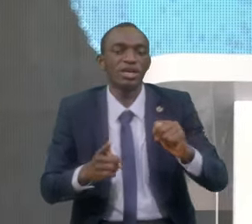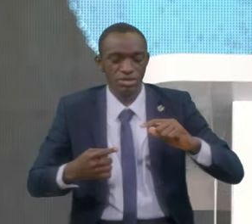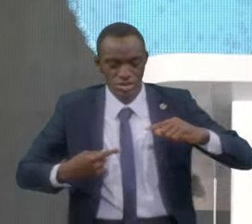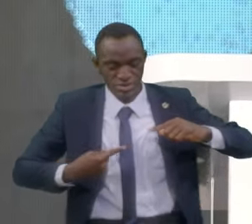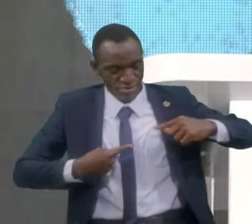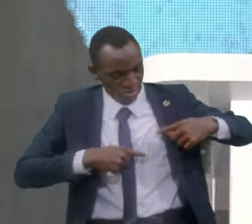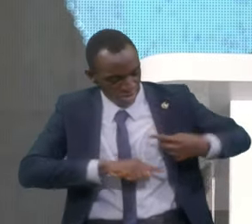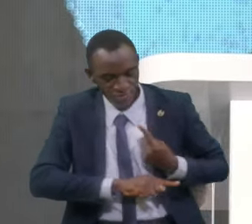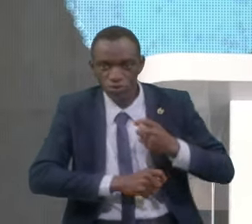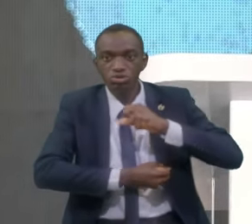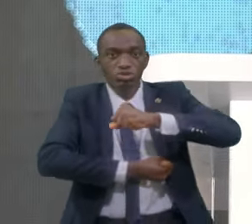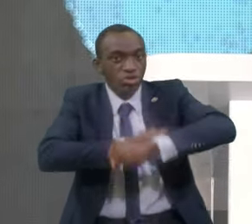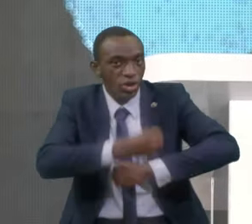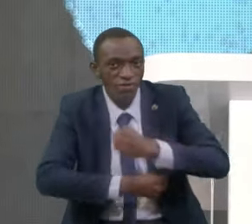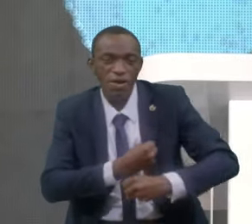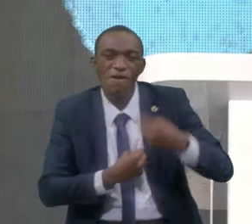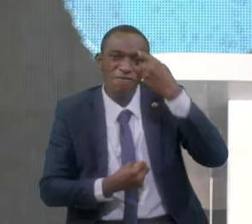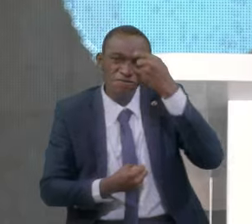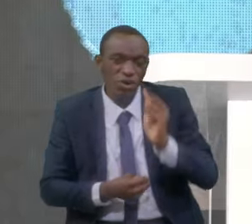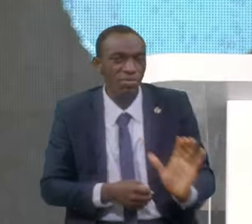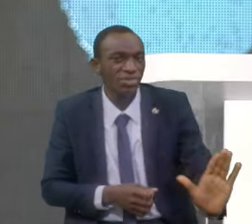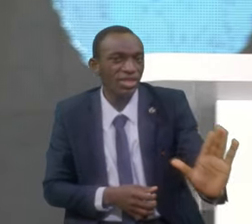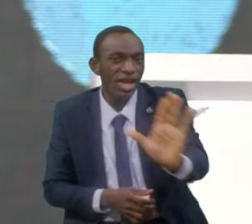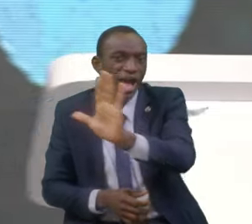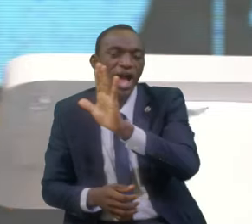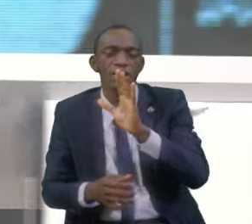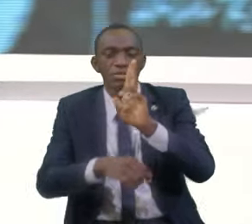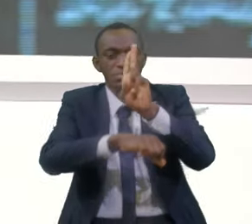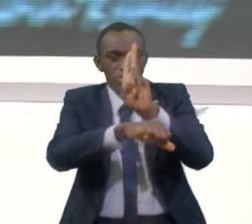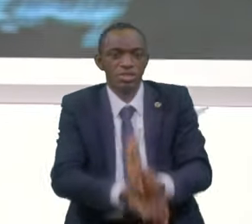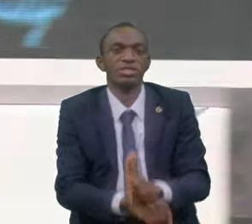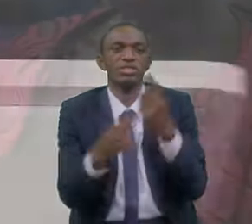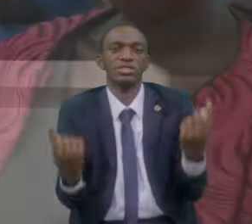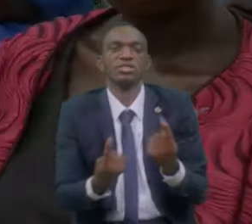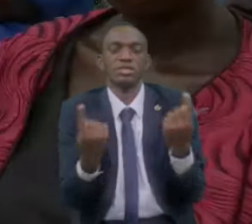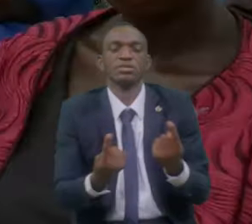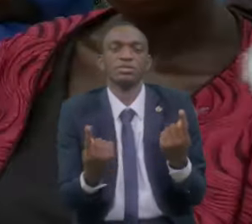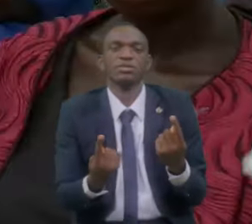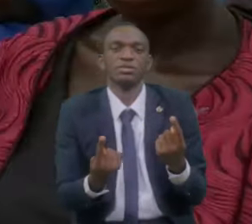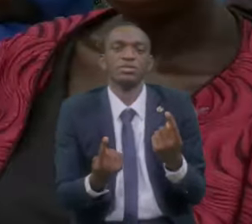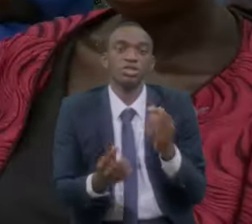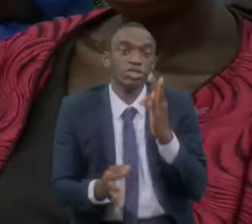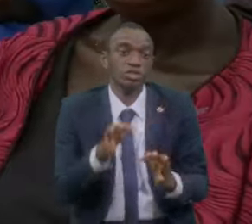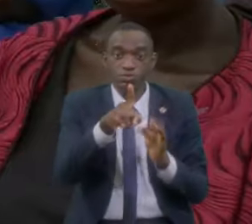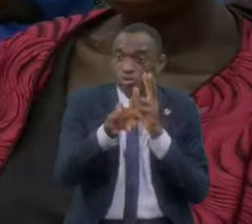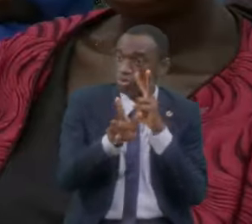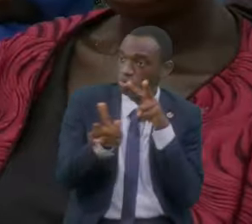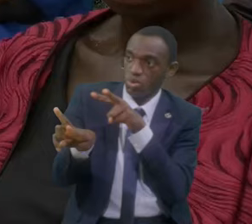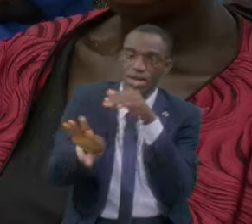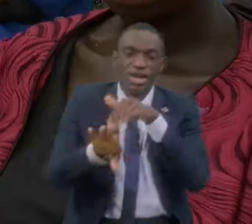suffering for their besetting sin. If you look at